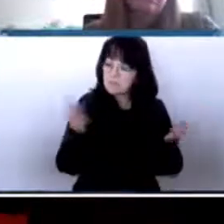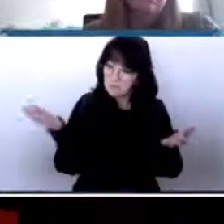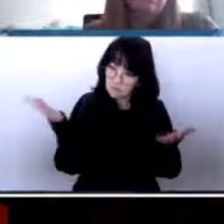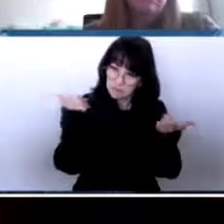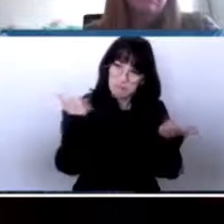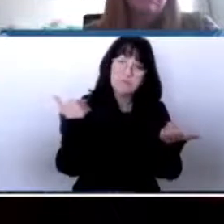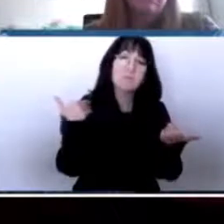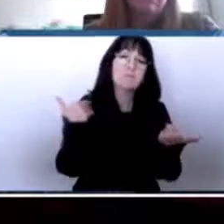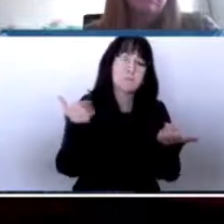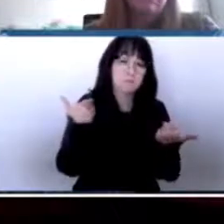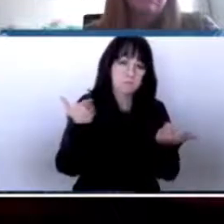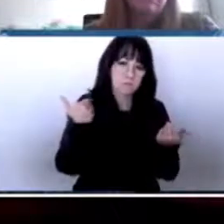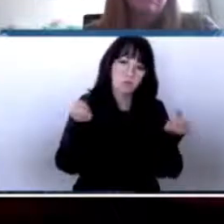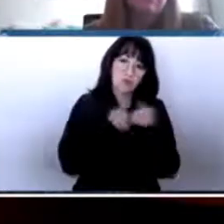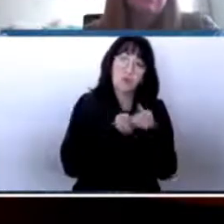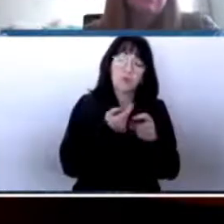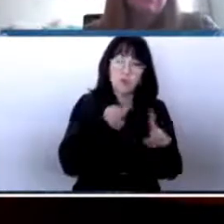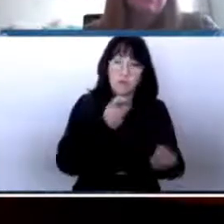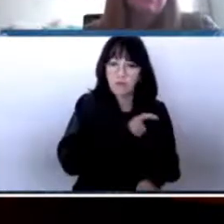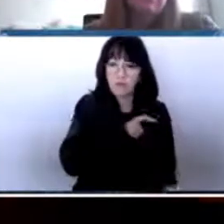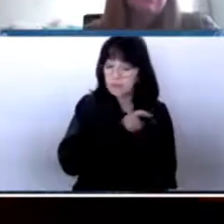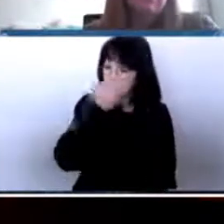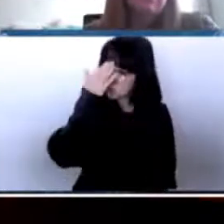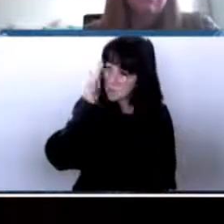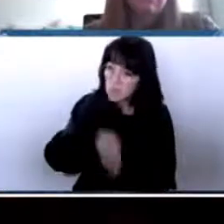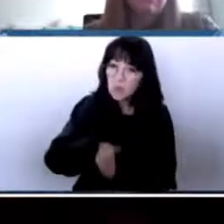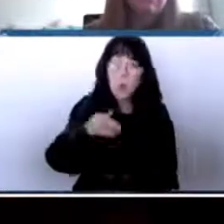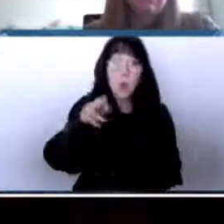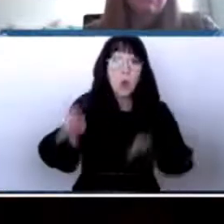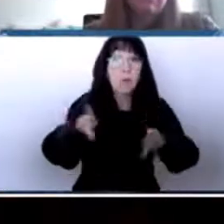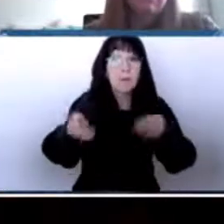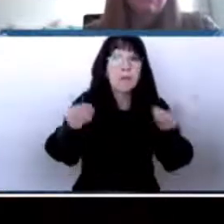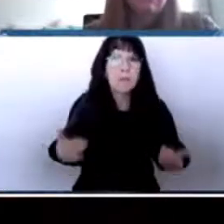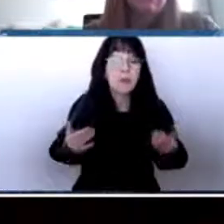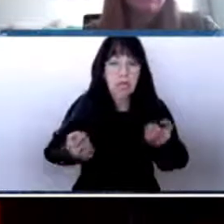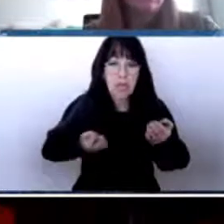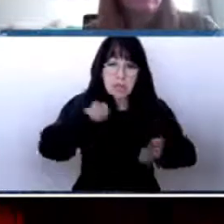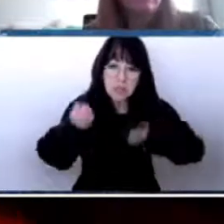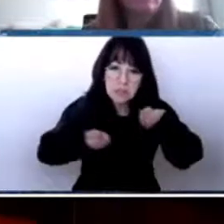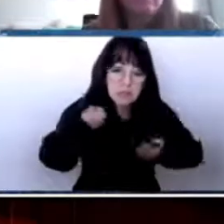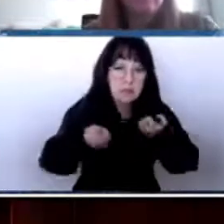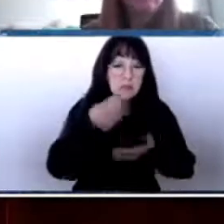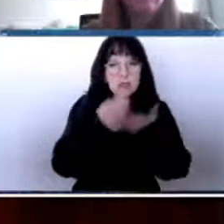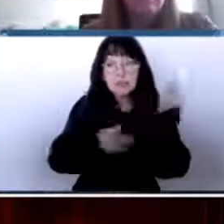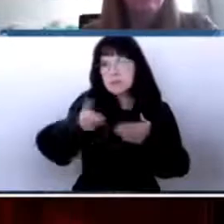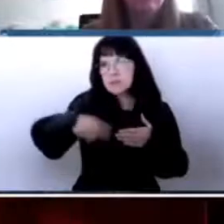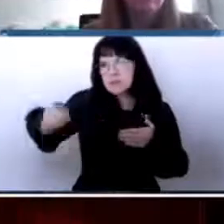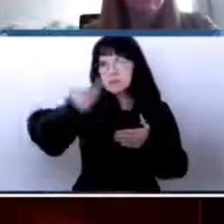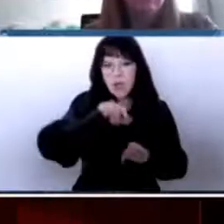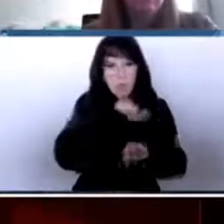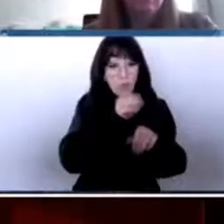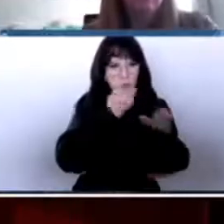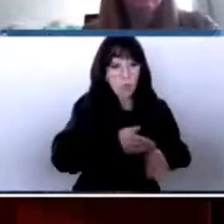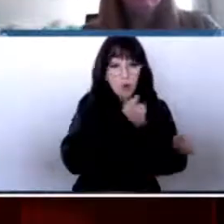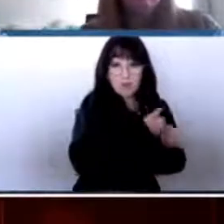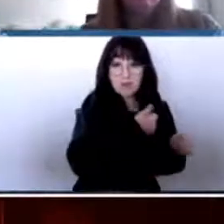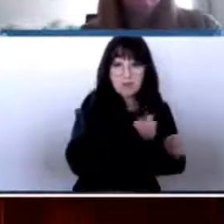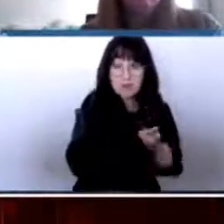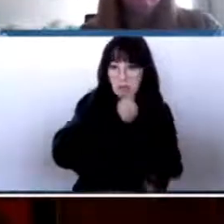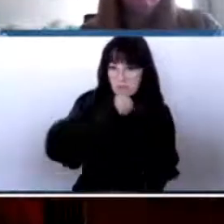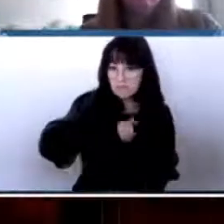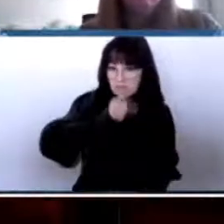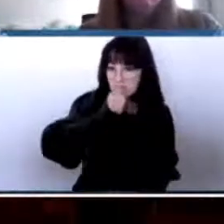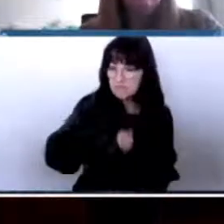So we know emotions high in these workers, the ones, whether it's Curator, whether it's Dr. Tay's team